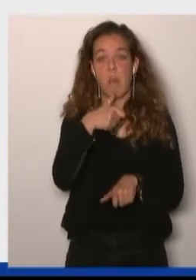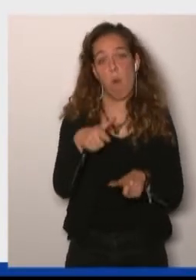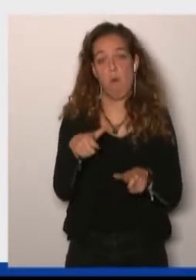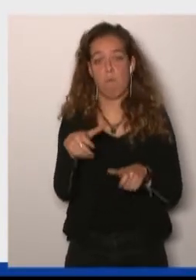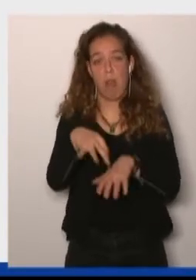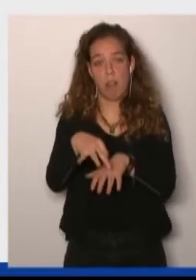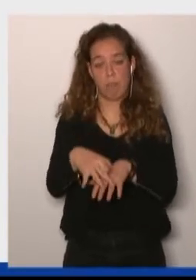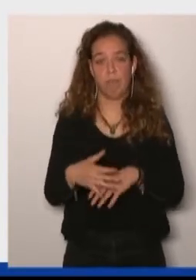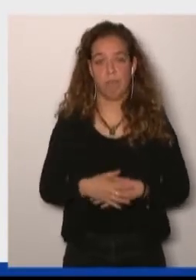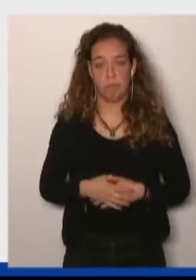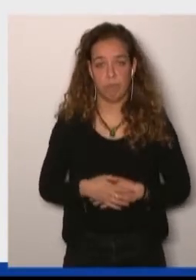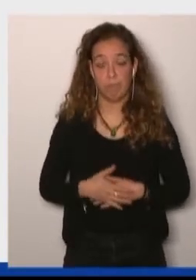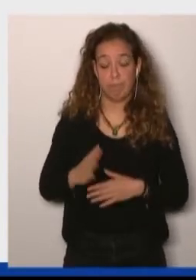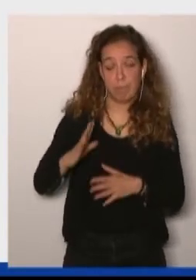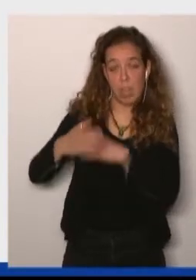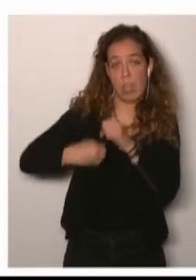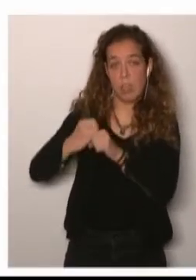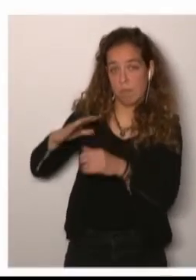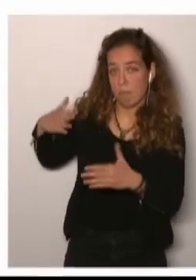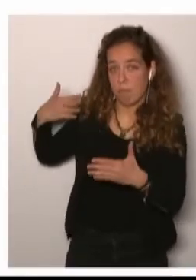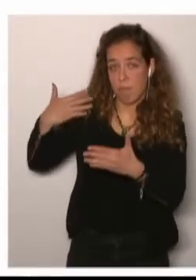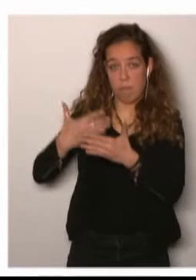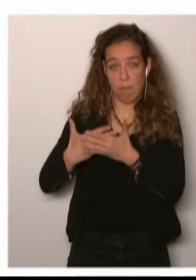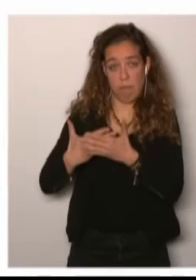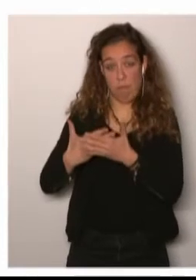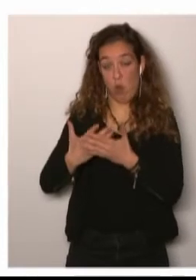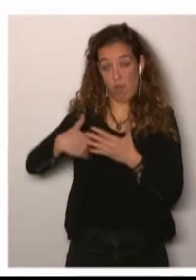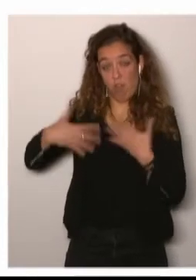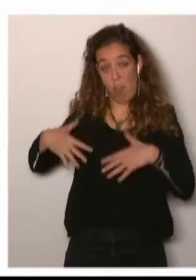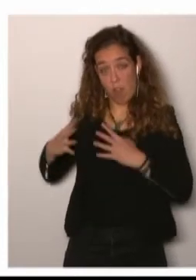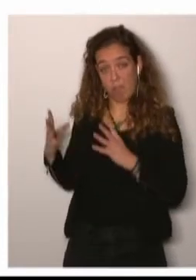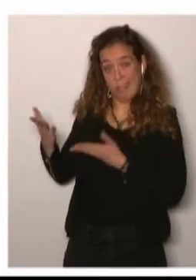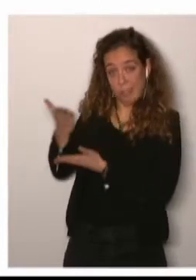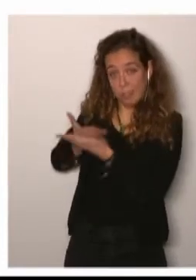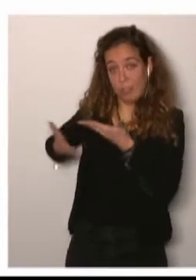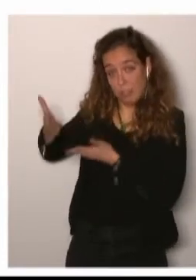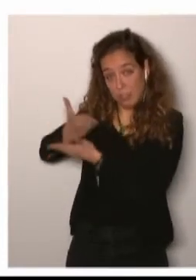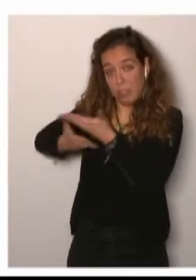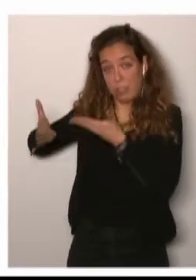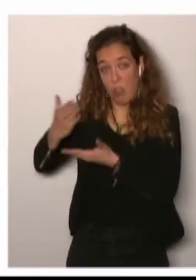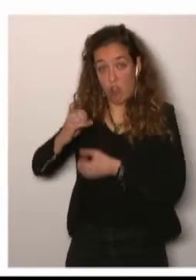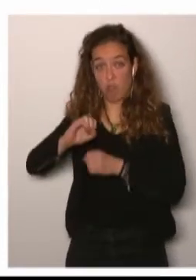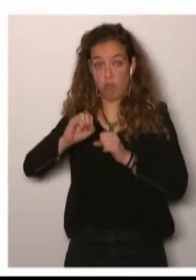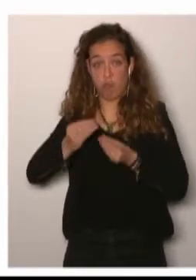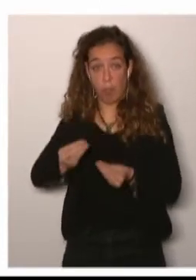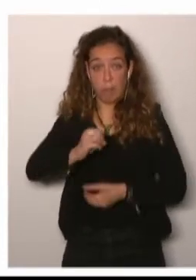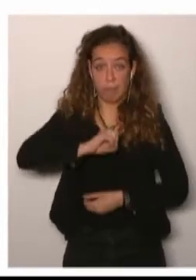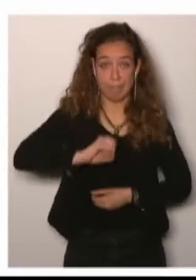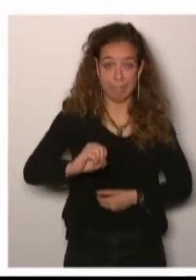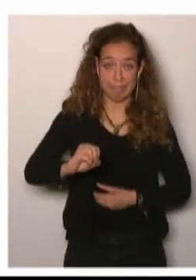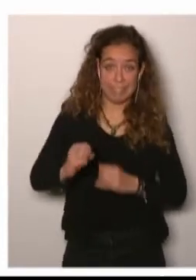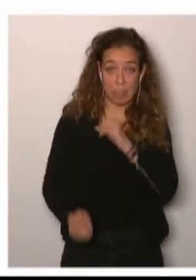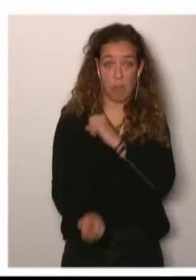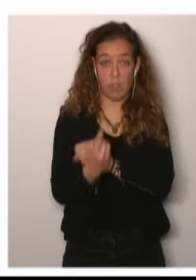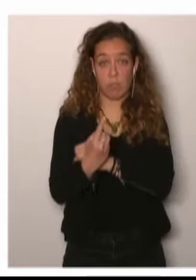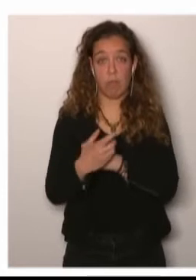discussions are able to catalyze innovation. Examples here are 2 platform trials in pediatric AML, the